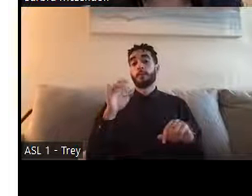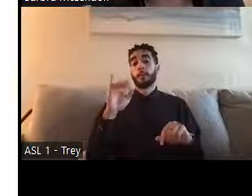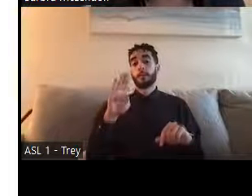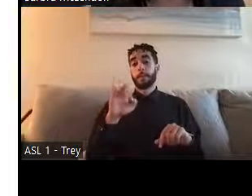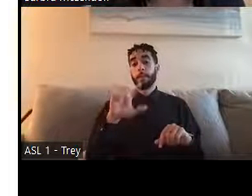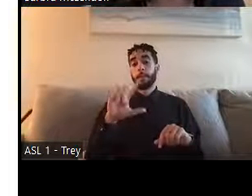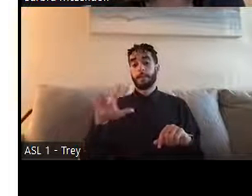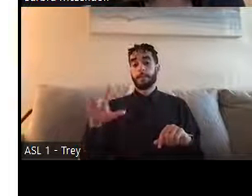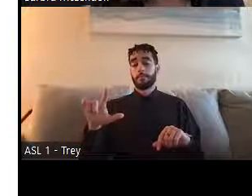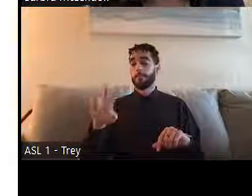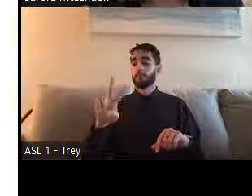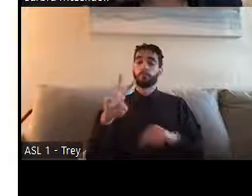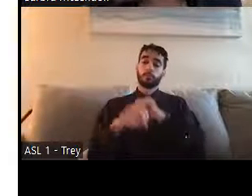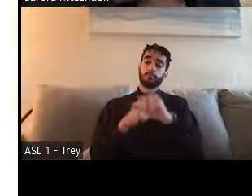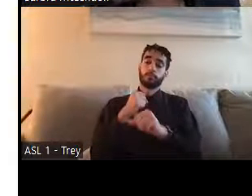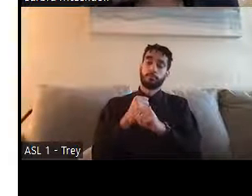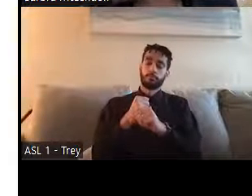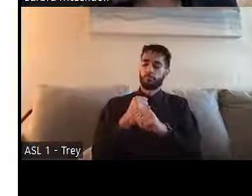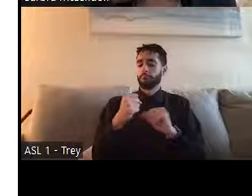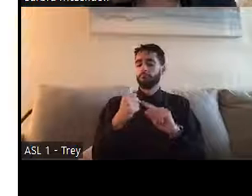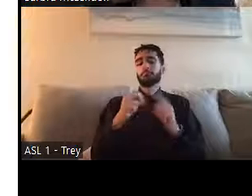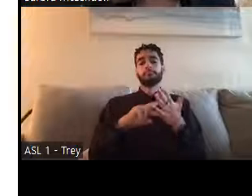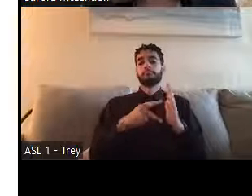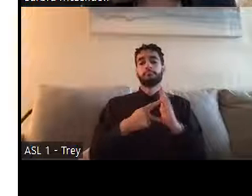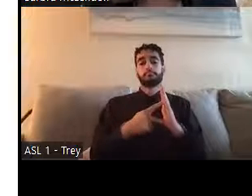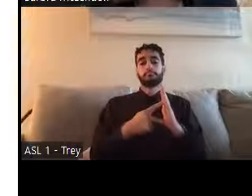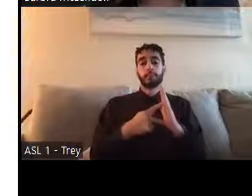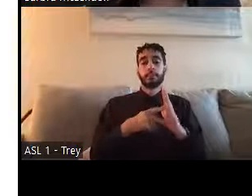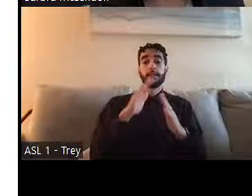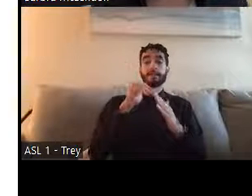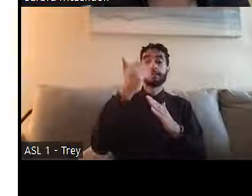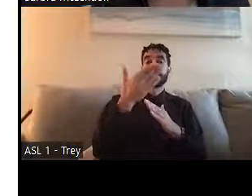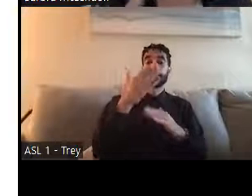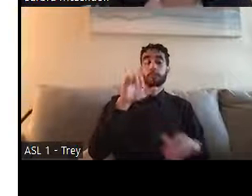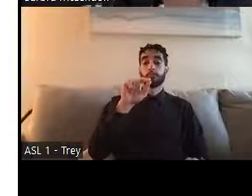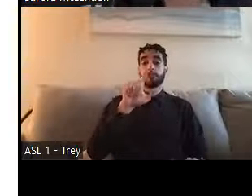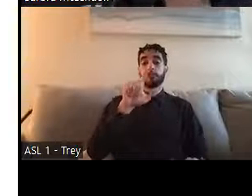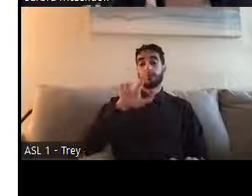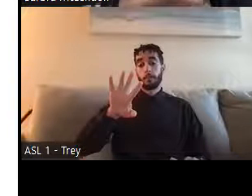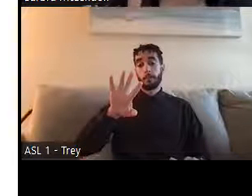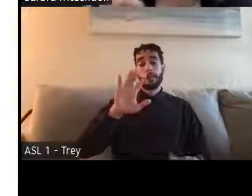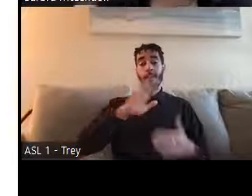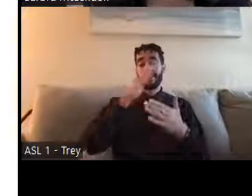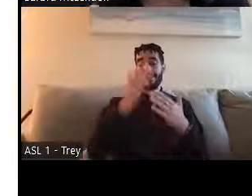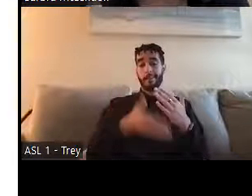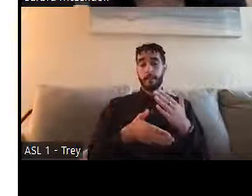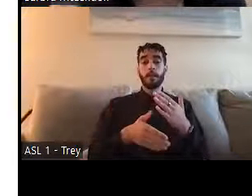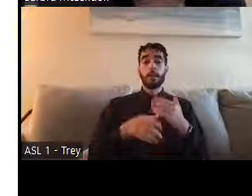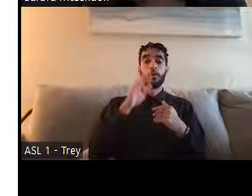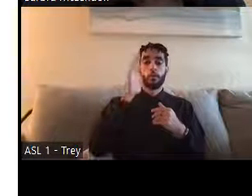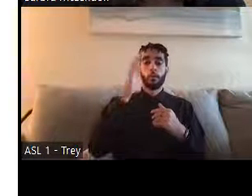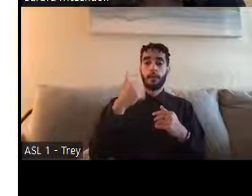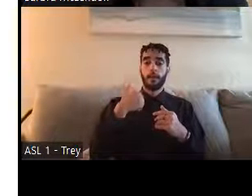bill. What that means is the next session that begins in 2024, at least theoretically, there's a faster path